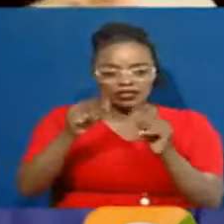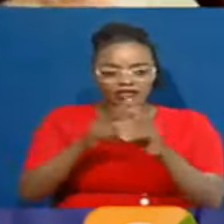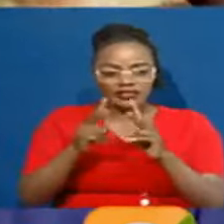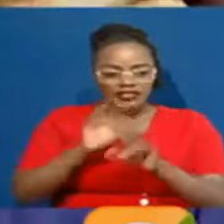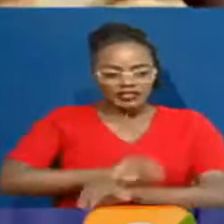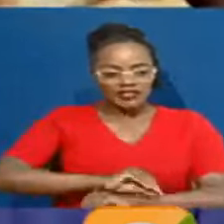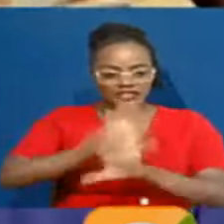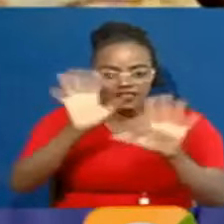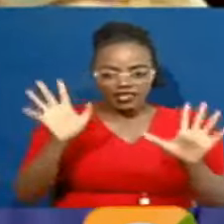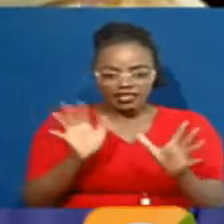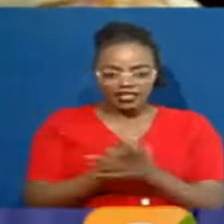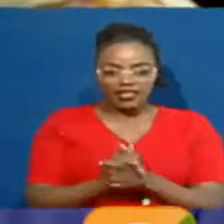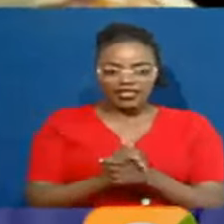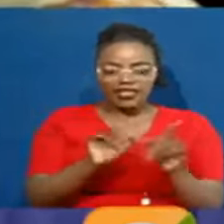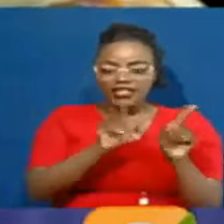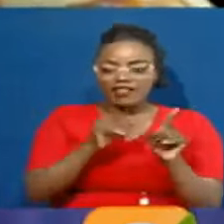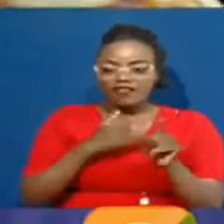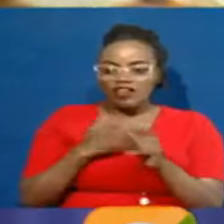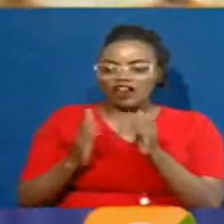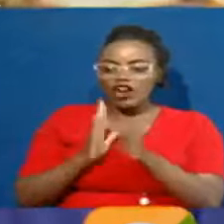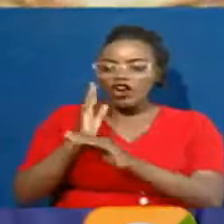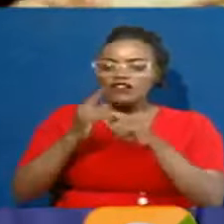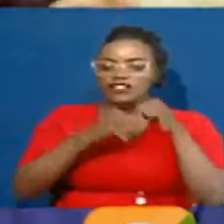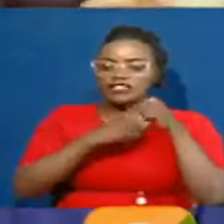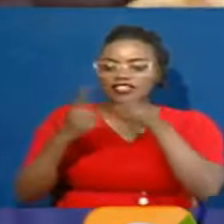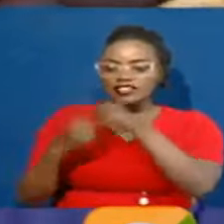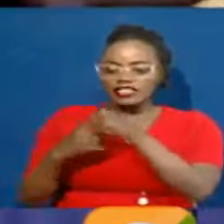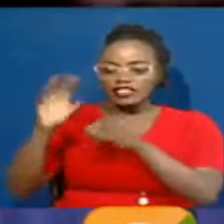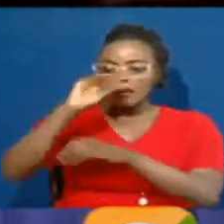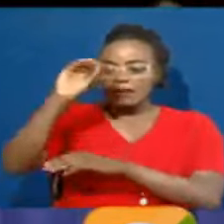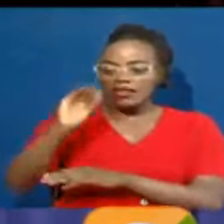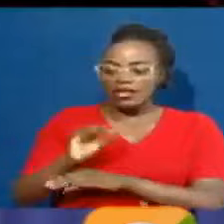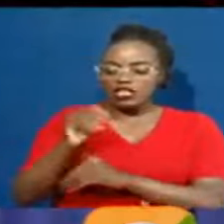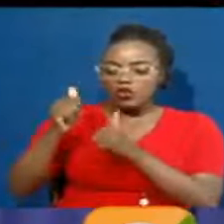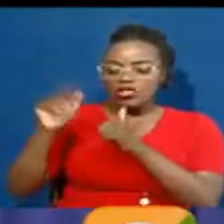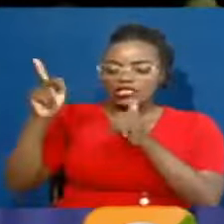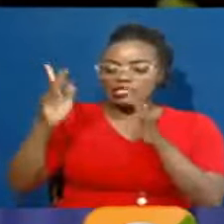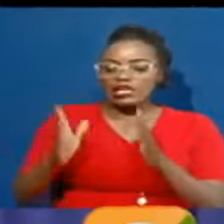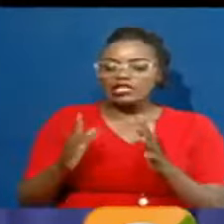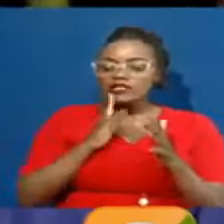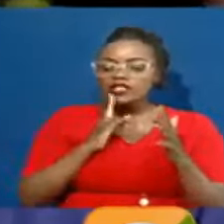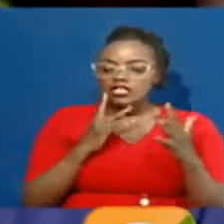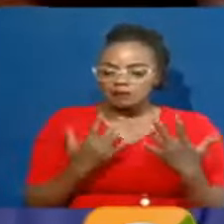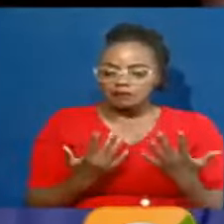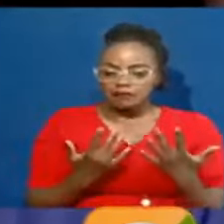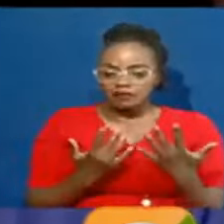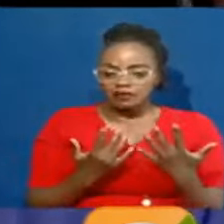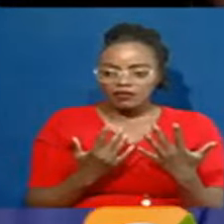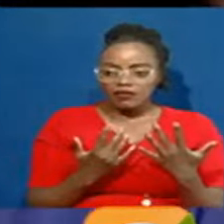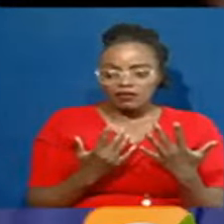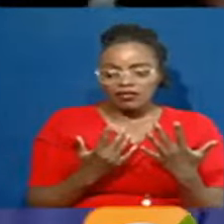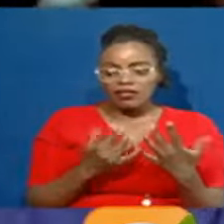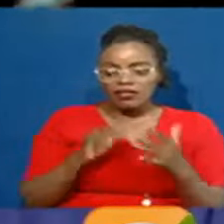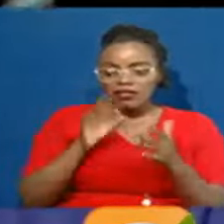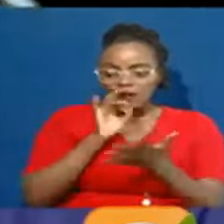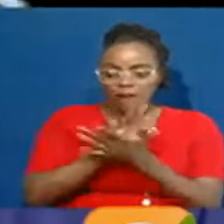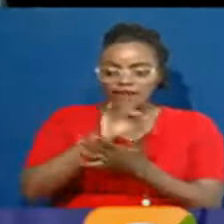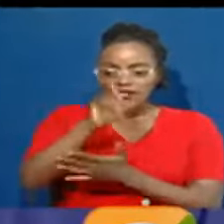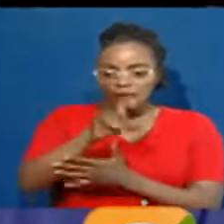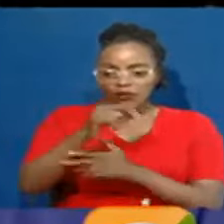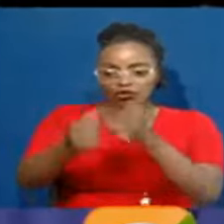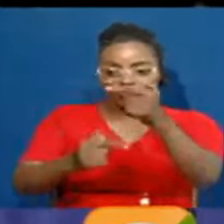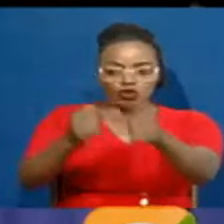clear, because it was over 66% that Kenyans were saying the impeachment should go